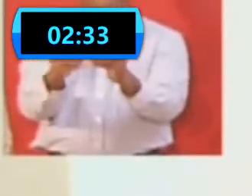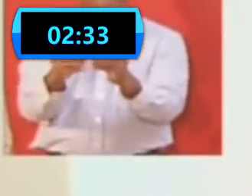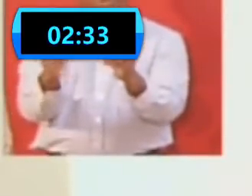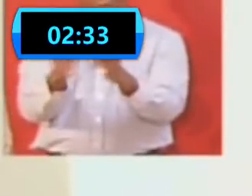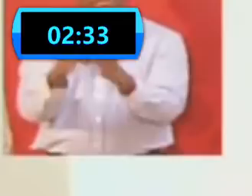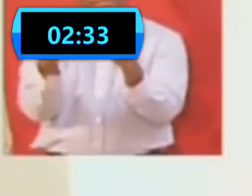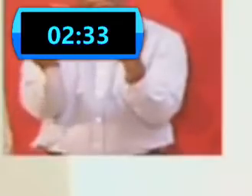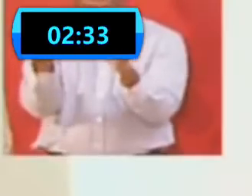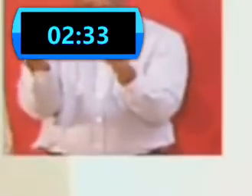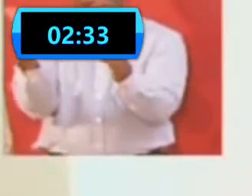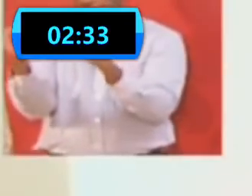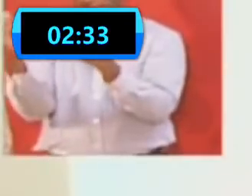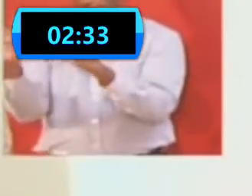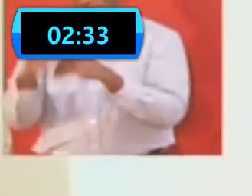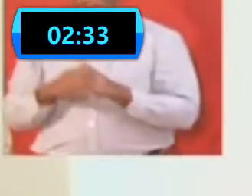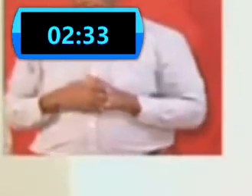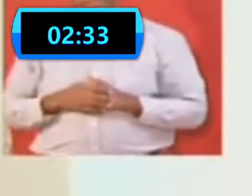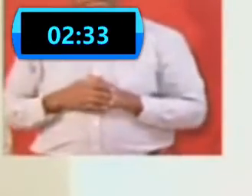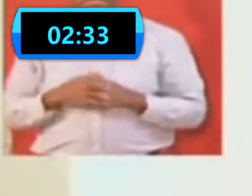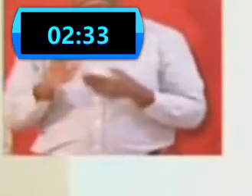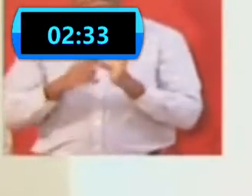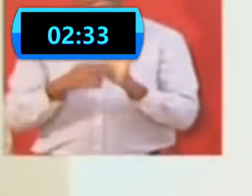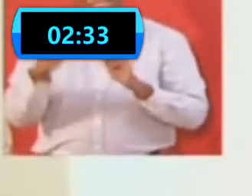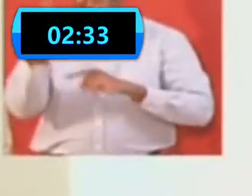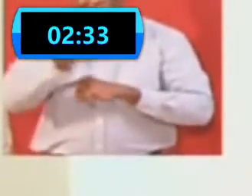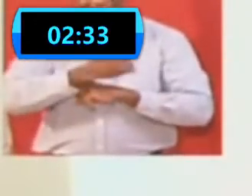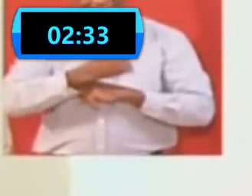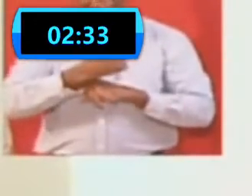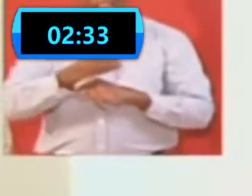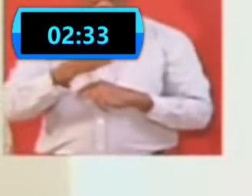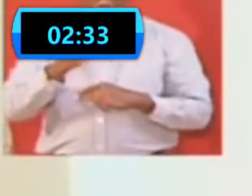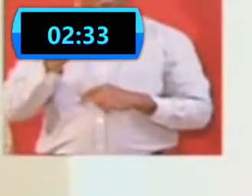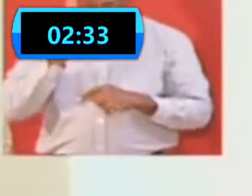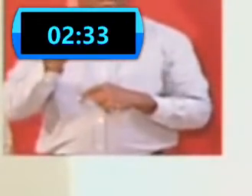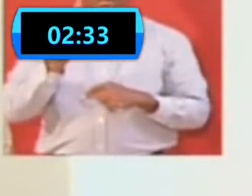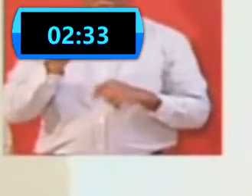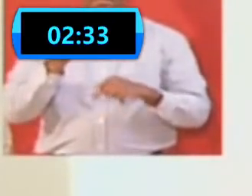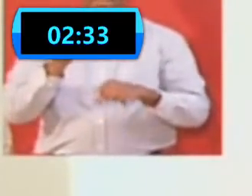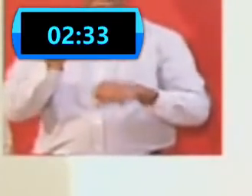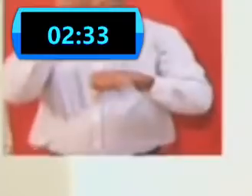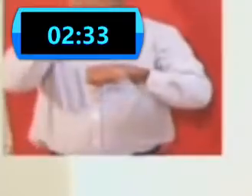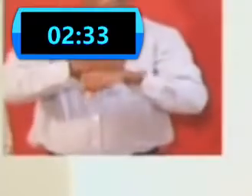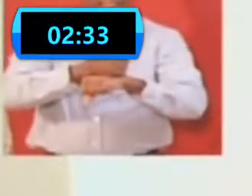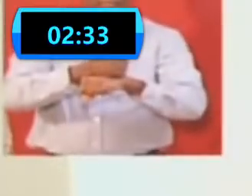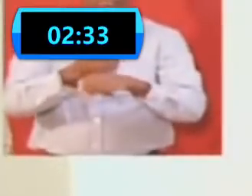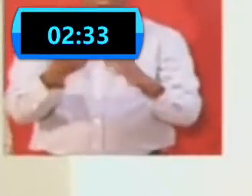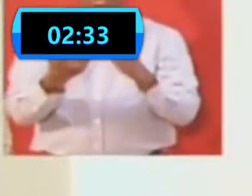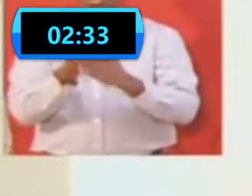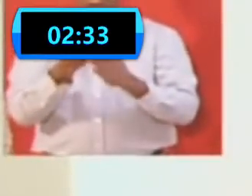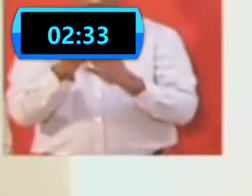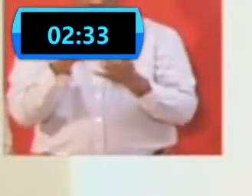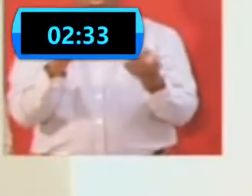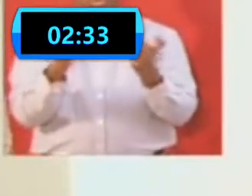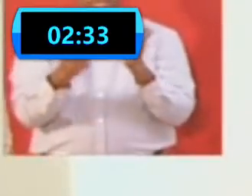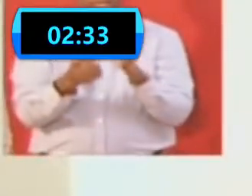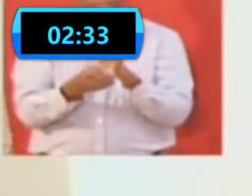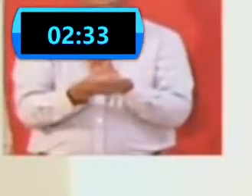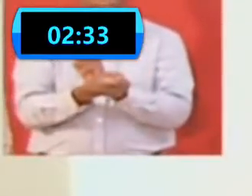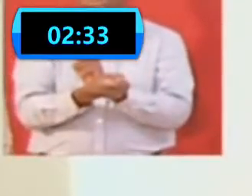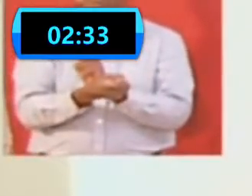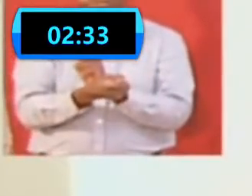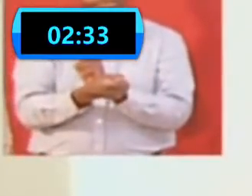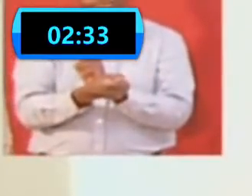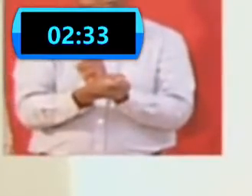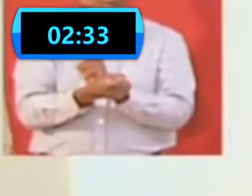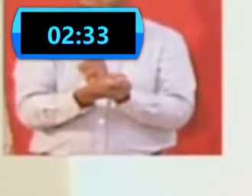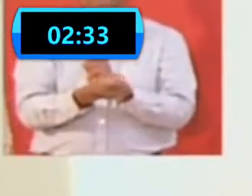working. So today there will be no new legislative change to what is on the books. The legislative authority for the